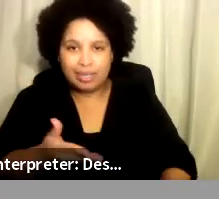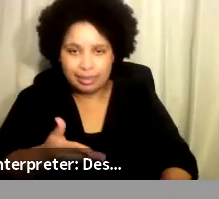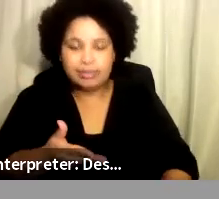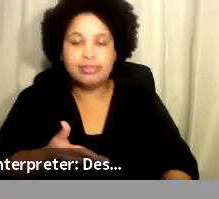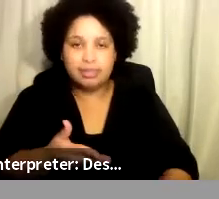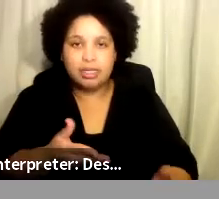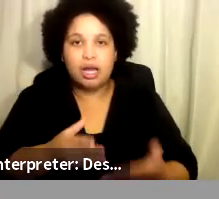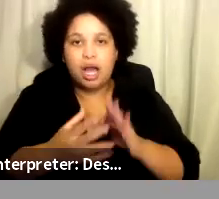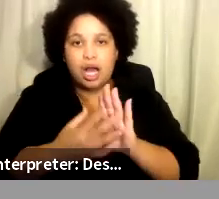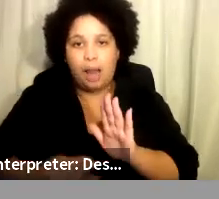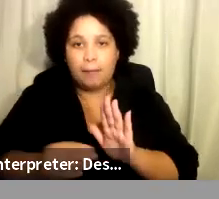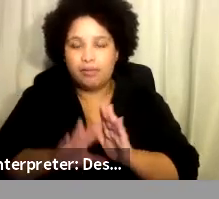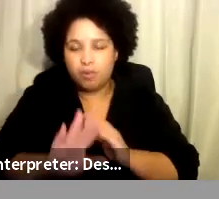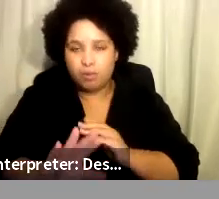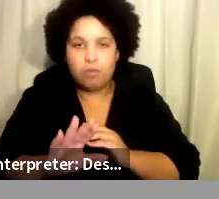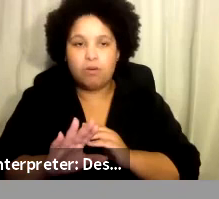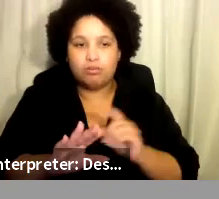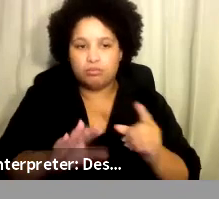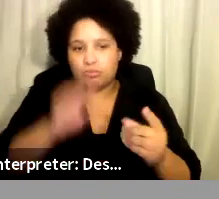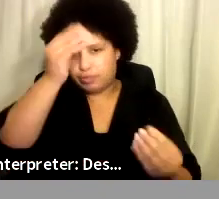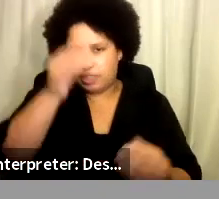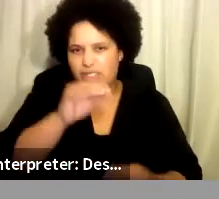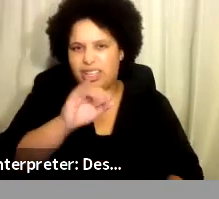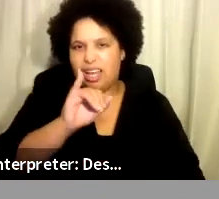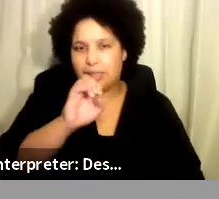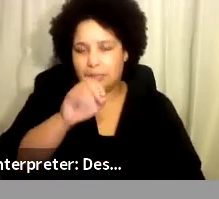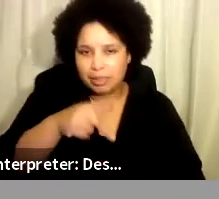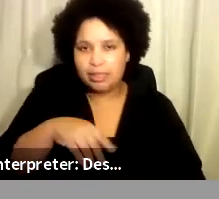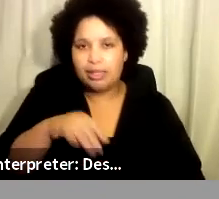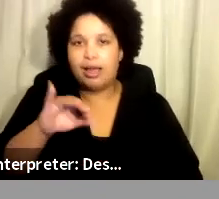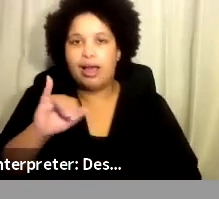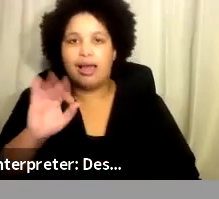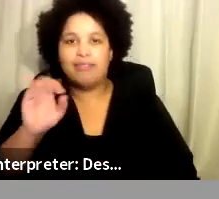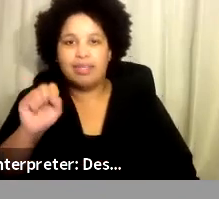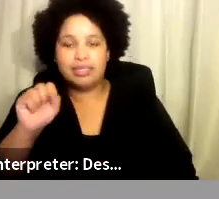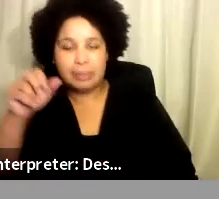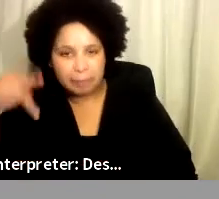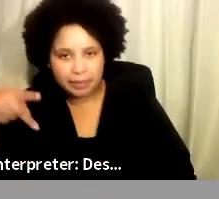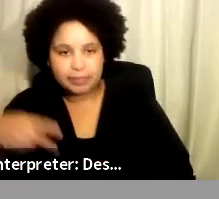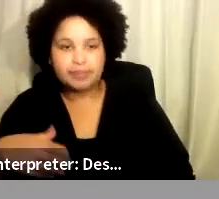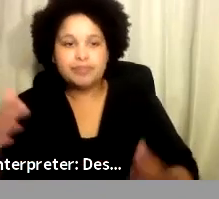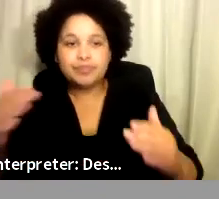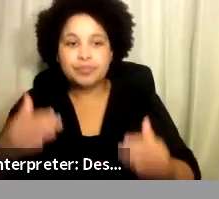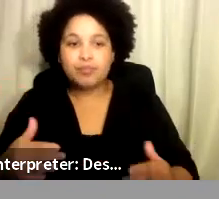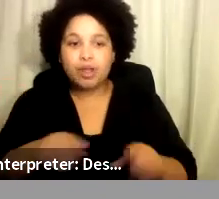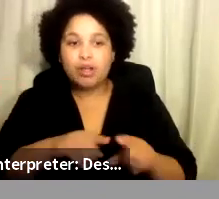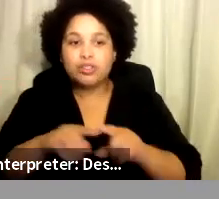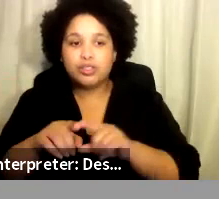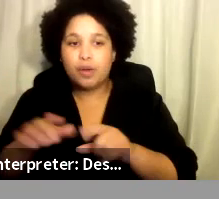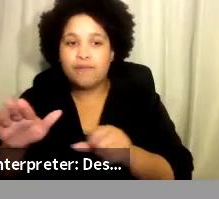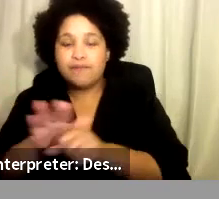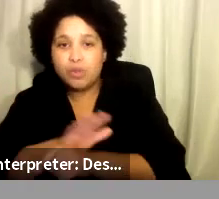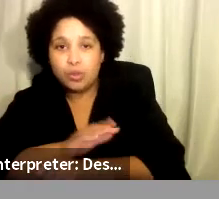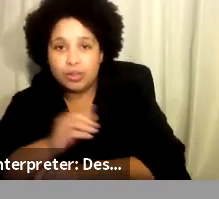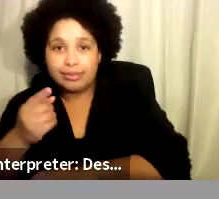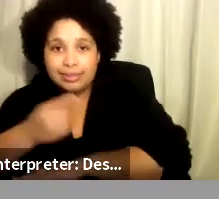setting. For full day, those are programs. Again, we'll show you a list of which sites have full day programs. And these are for our